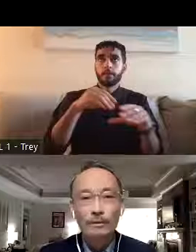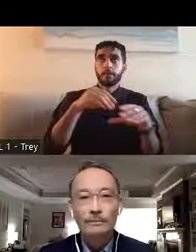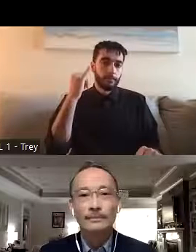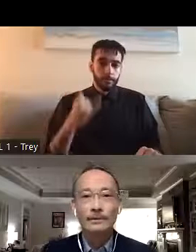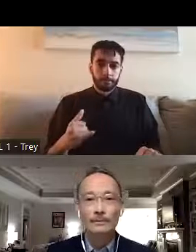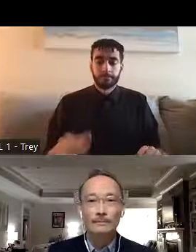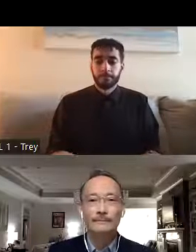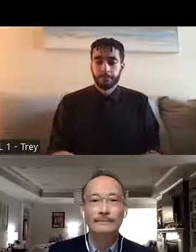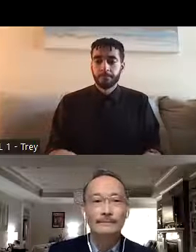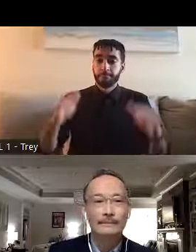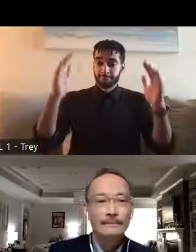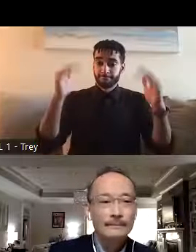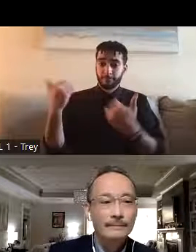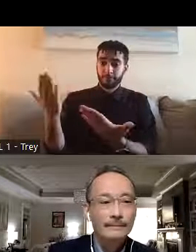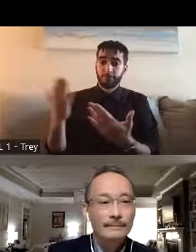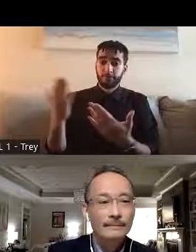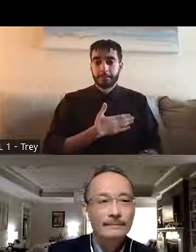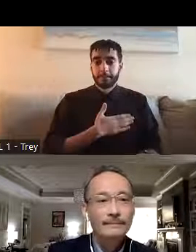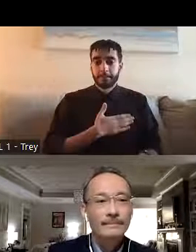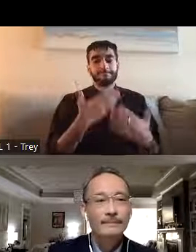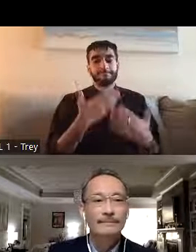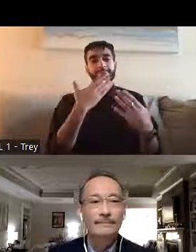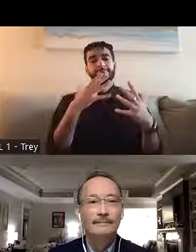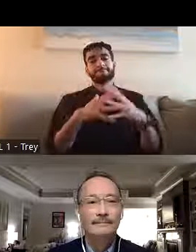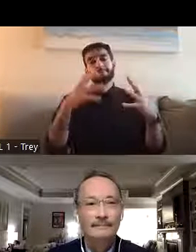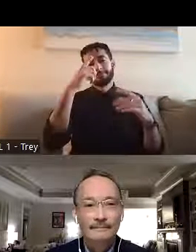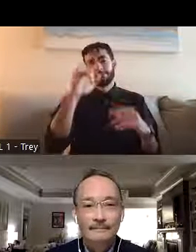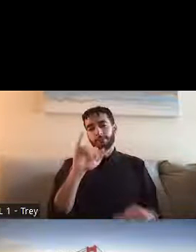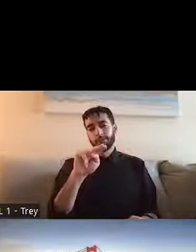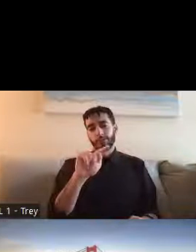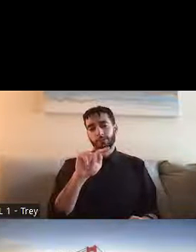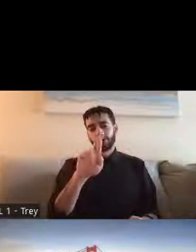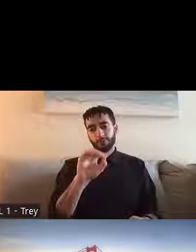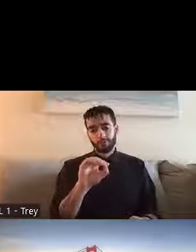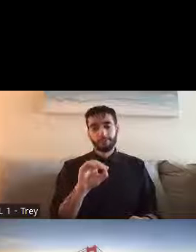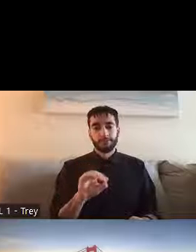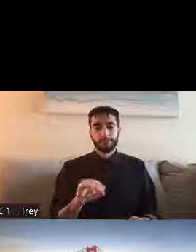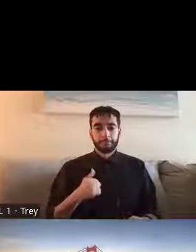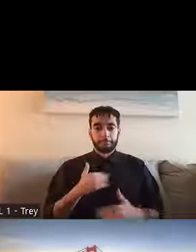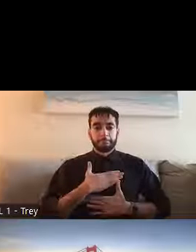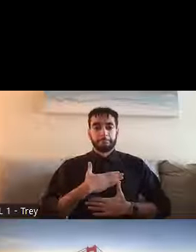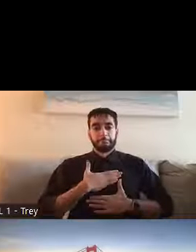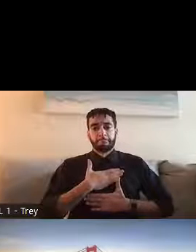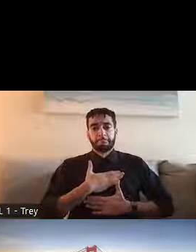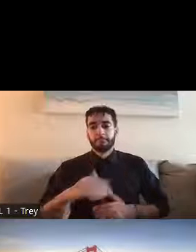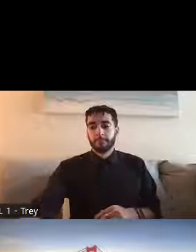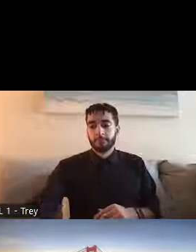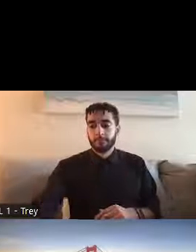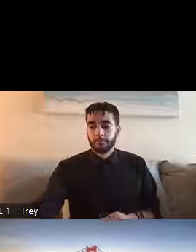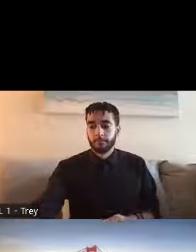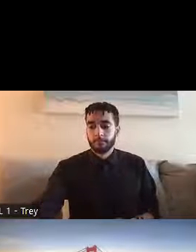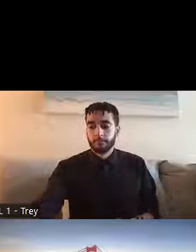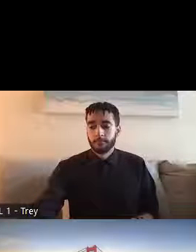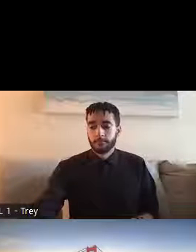over to you. Thank you so much for the introduction, and I really appreciate this invitation to present some of our findings from